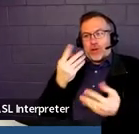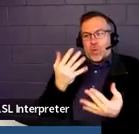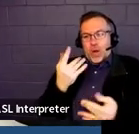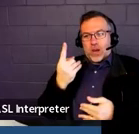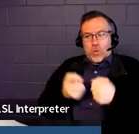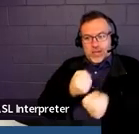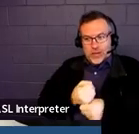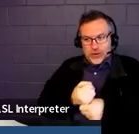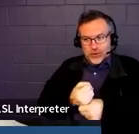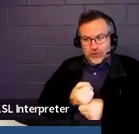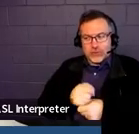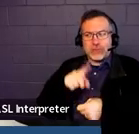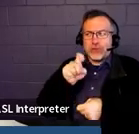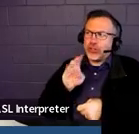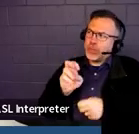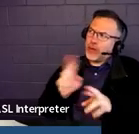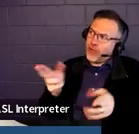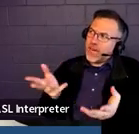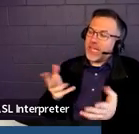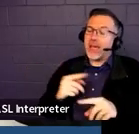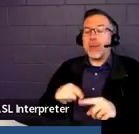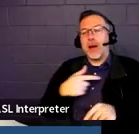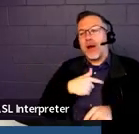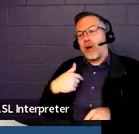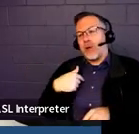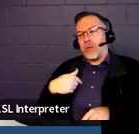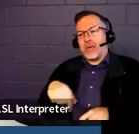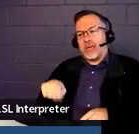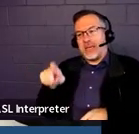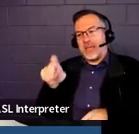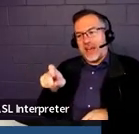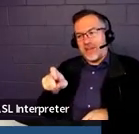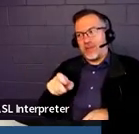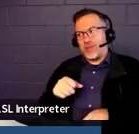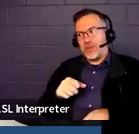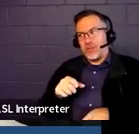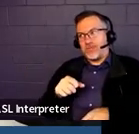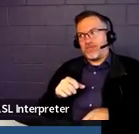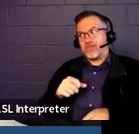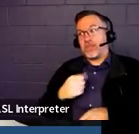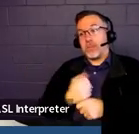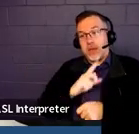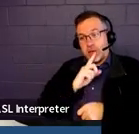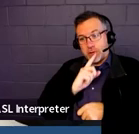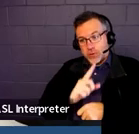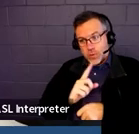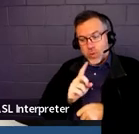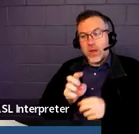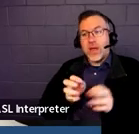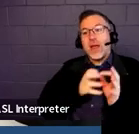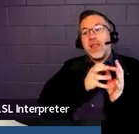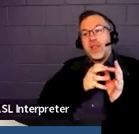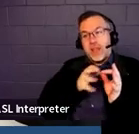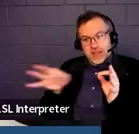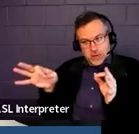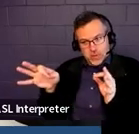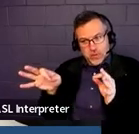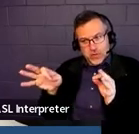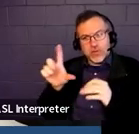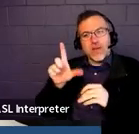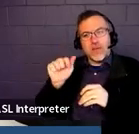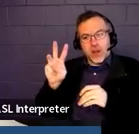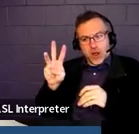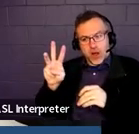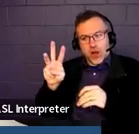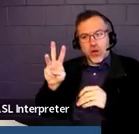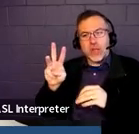ready with this, but we've had to ensure that the language is confirmed